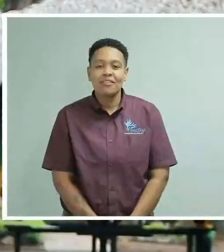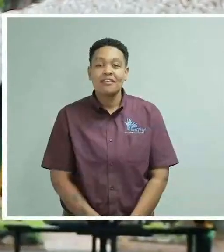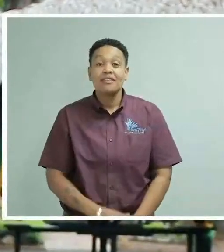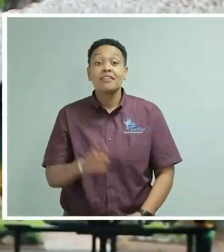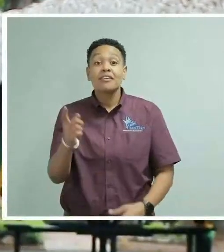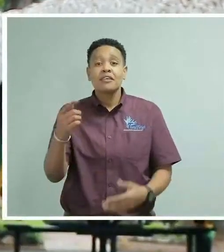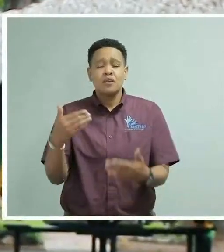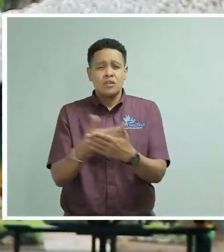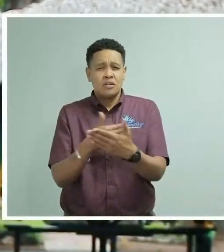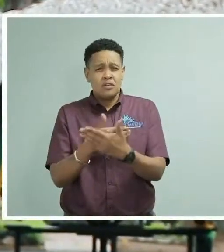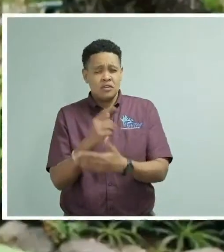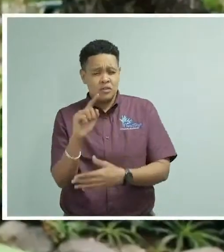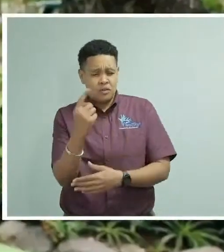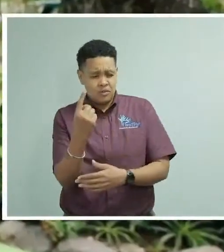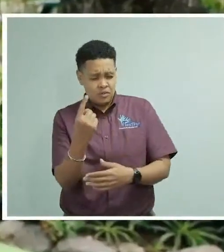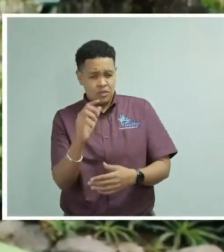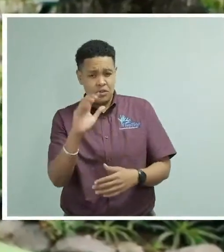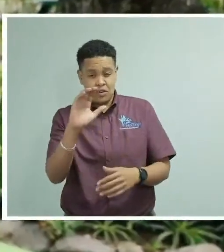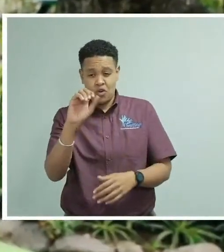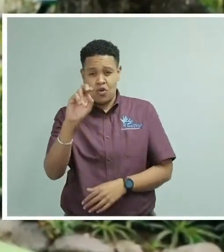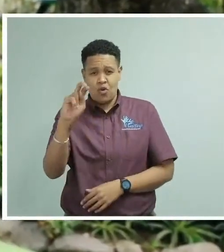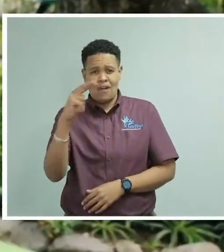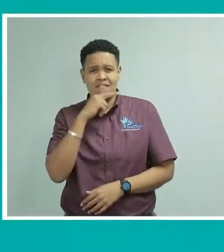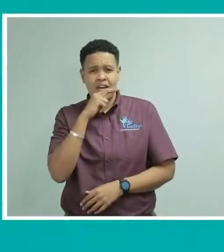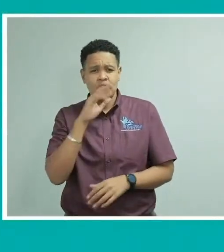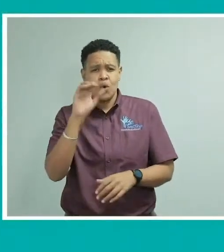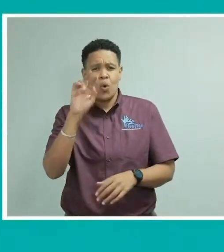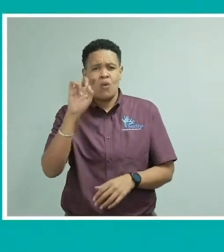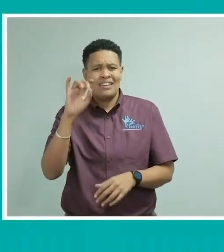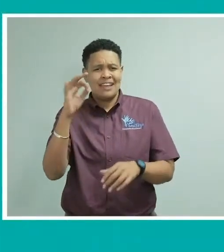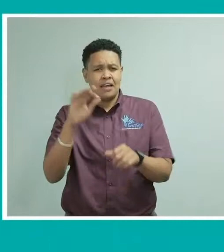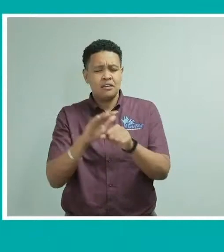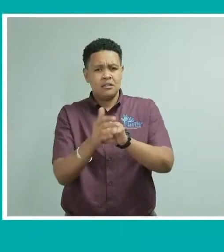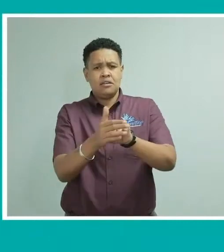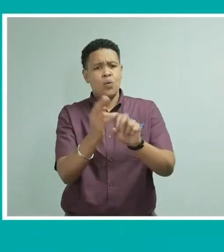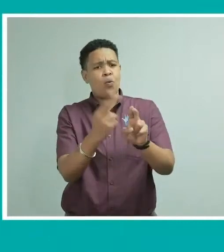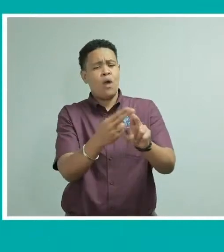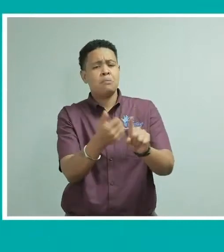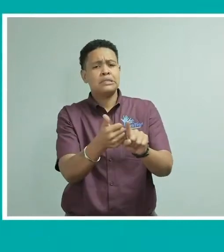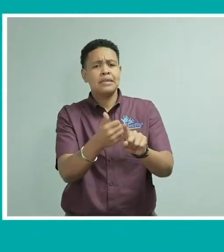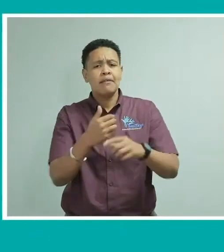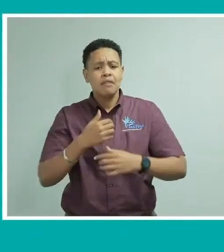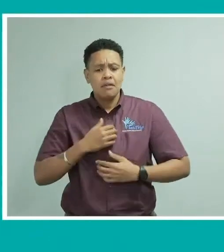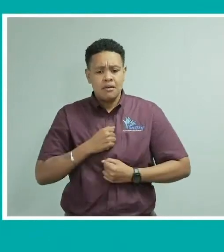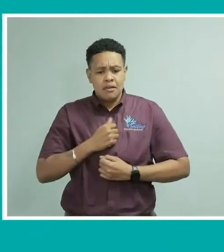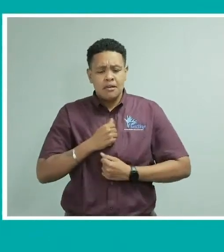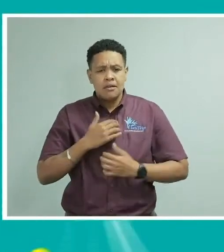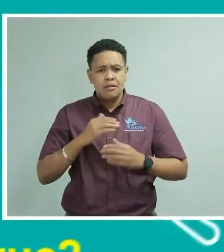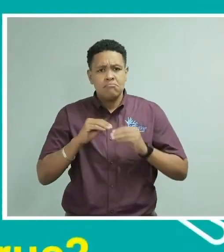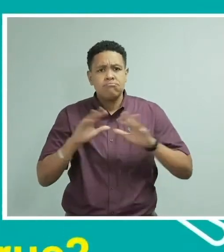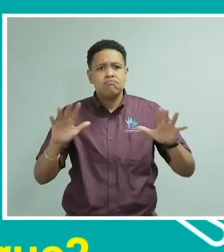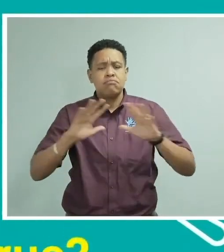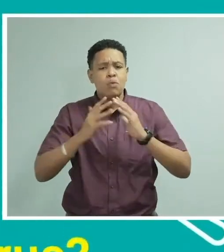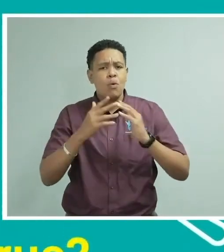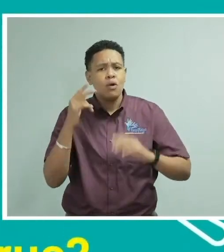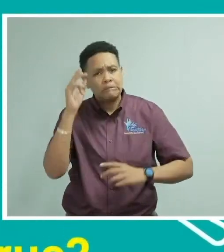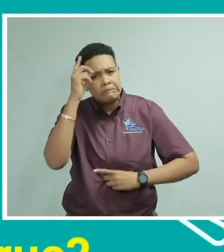The novel coronavirus, known as COVID-19, is a respiratory disease spreading around the world.